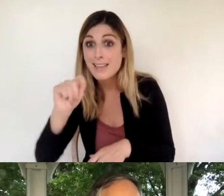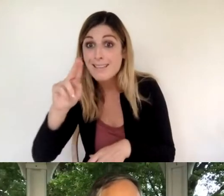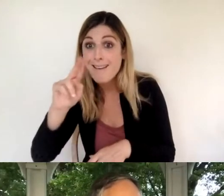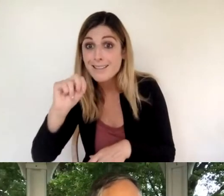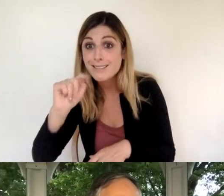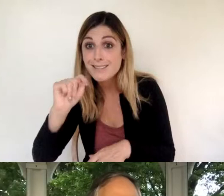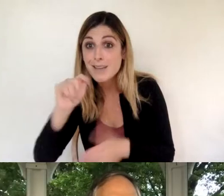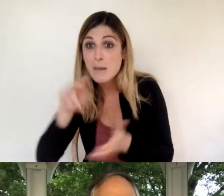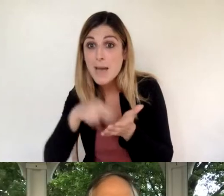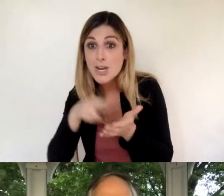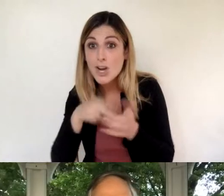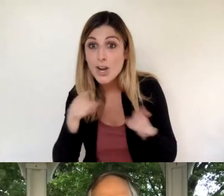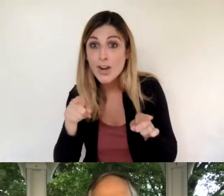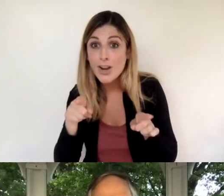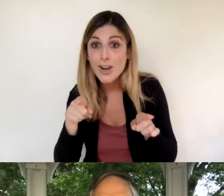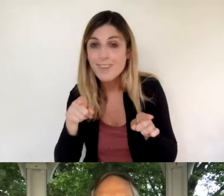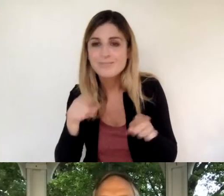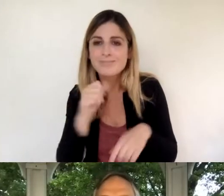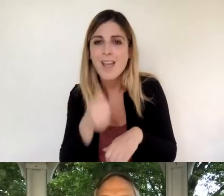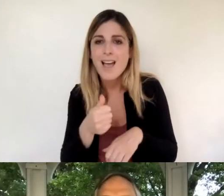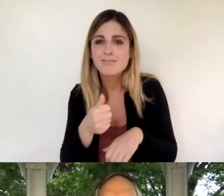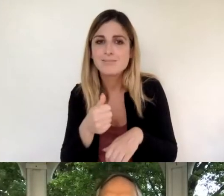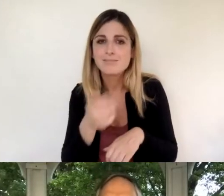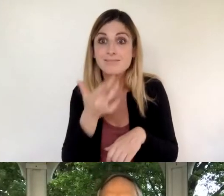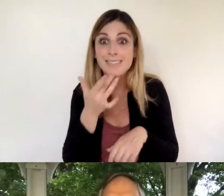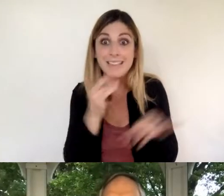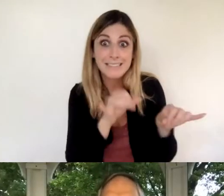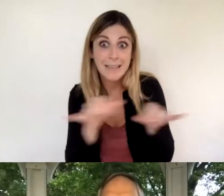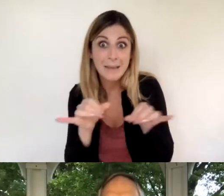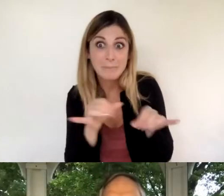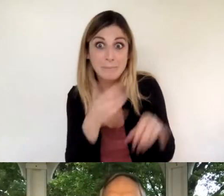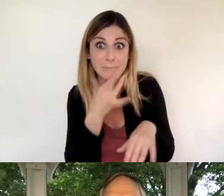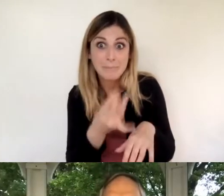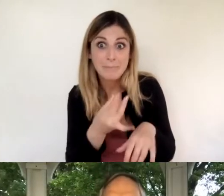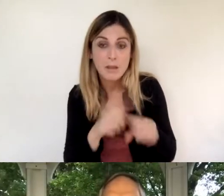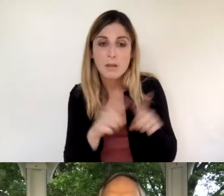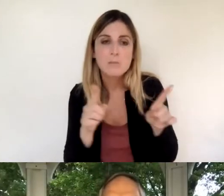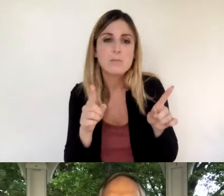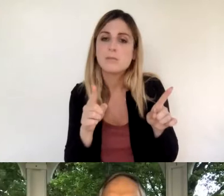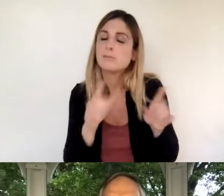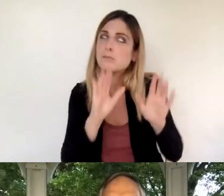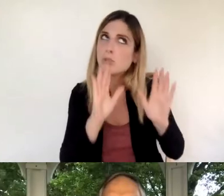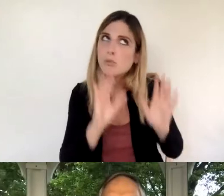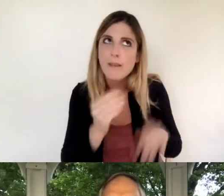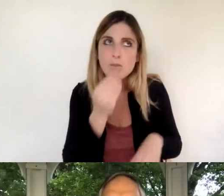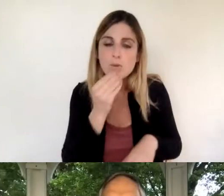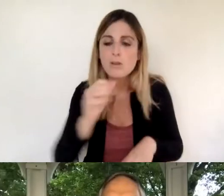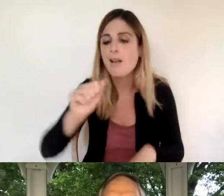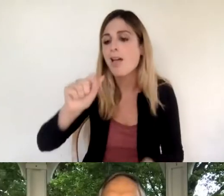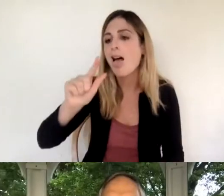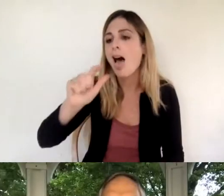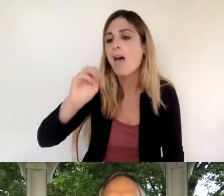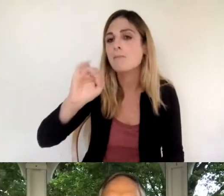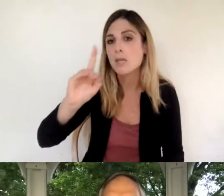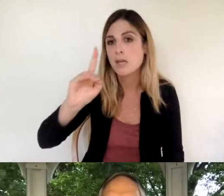though. And it's certainly, it's certainly a great food. This is another food that has healthy fats,